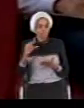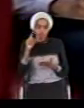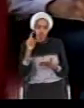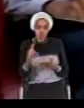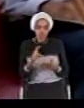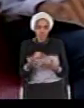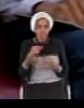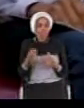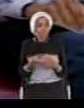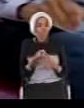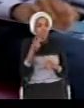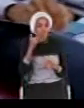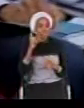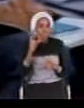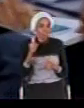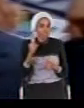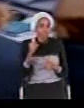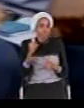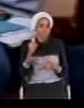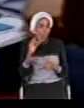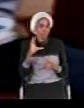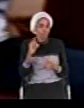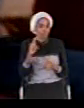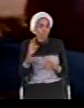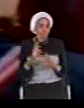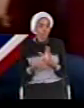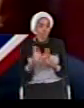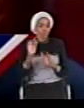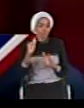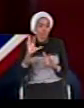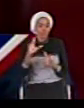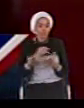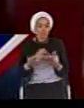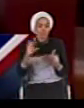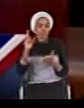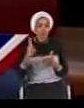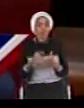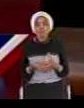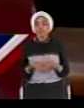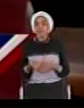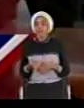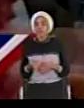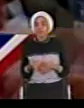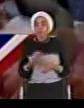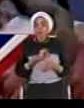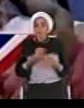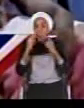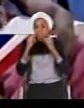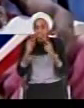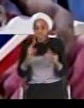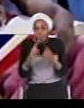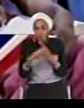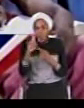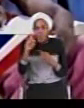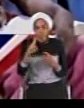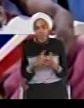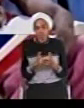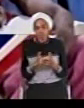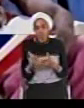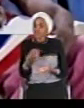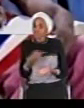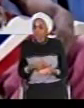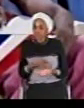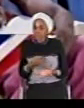1. 1 Corinthians chapter 15, verse 1. Moreover, brethren, I declare unto you the